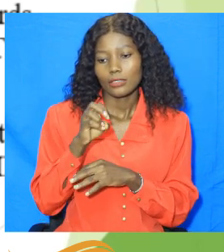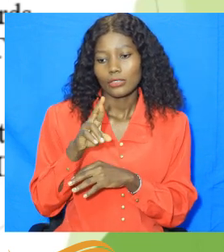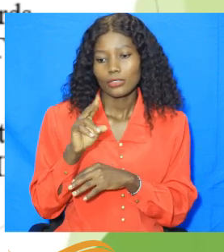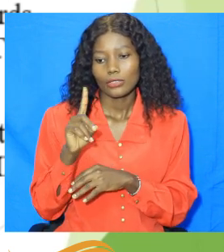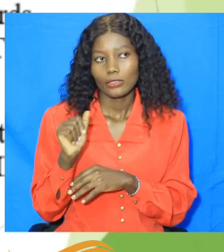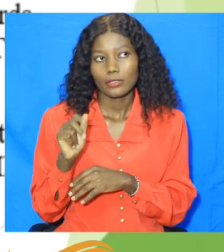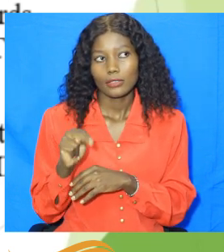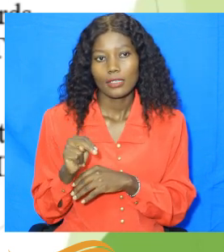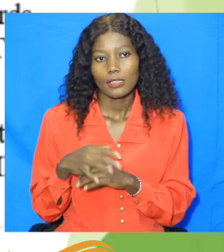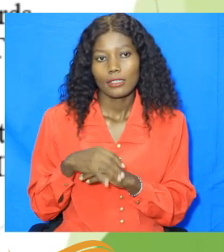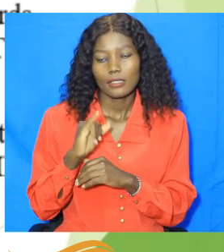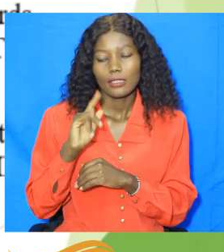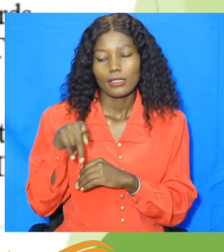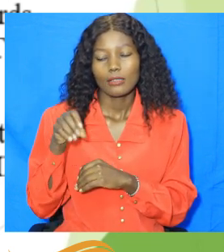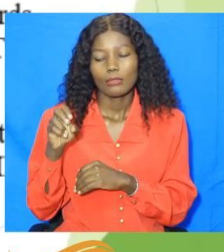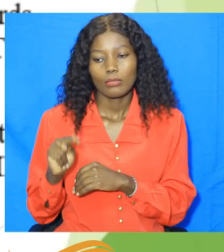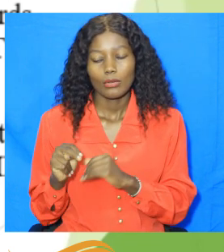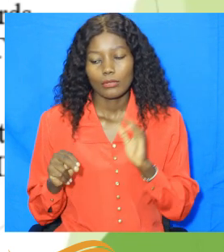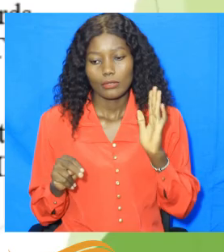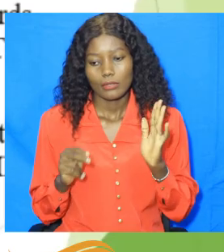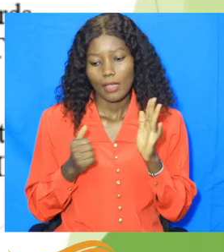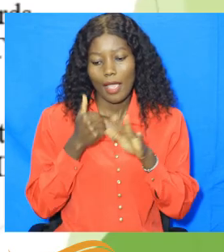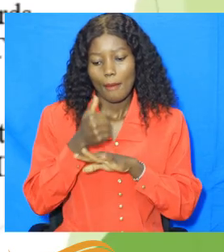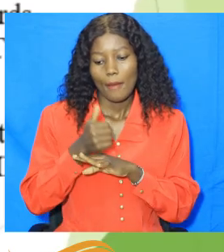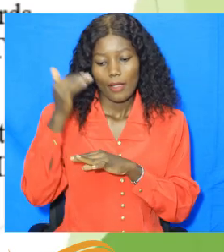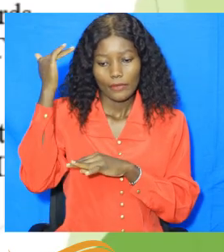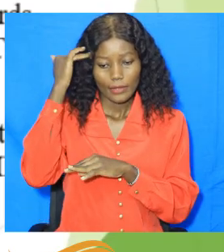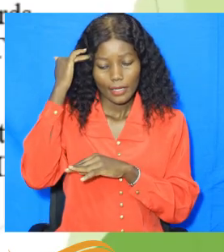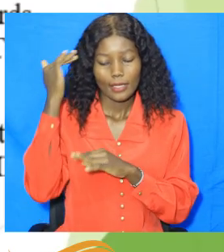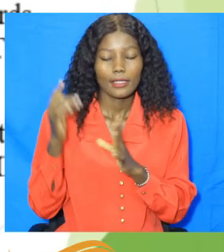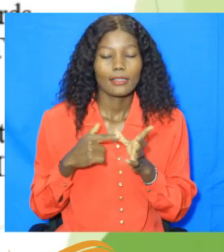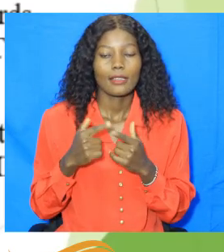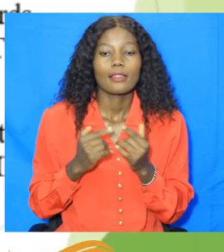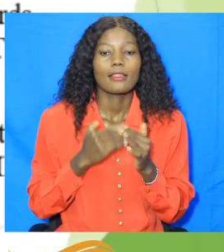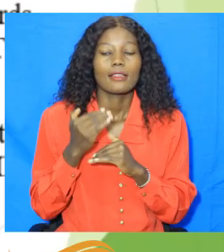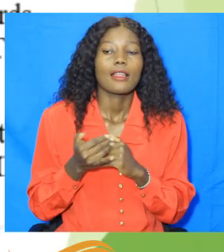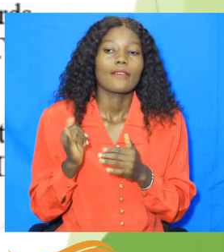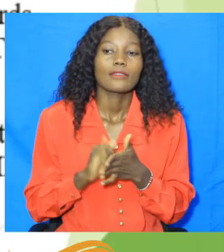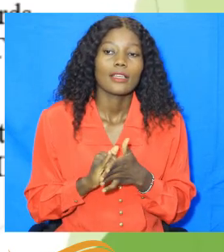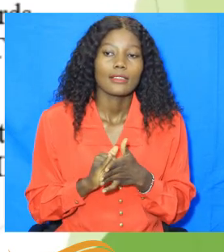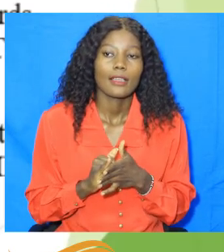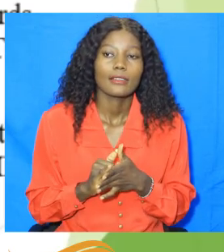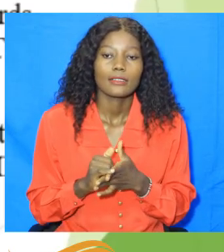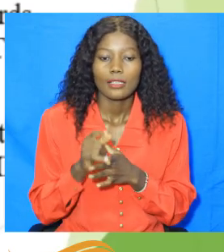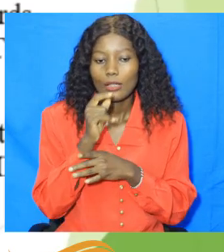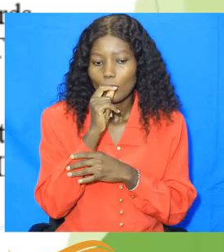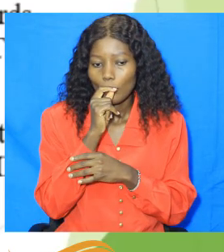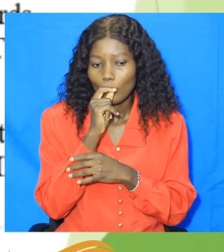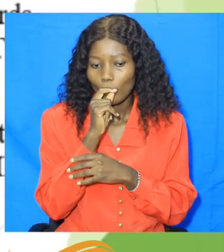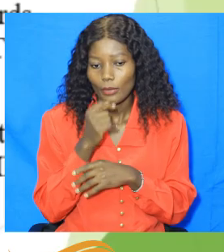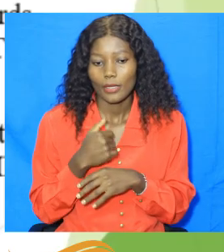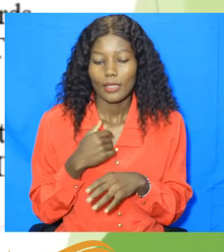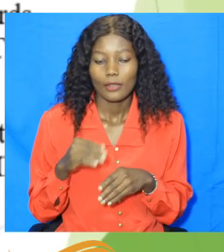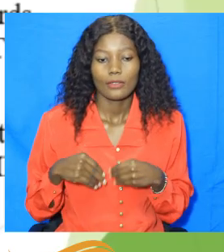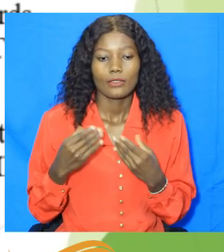Ipon raise the hand above the head. Then after that, the referee has to